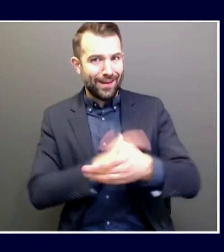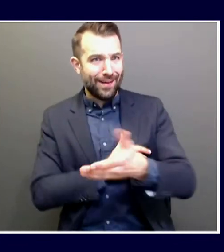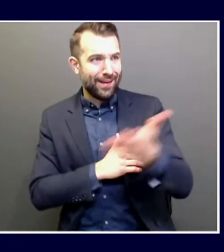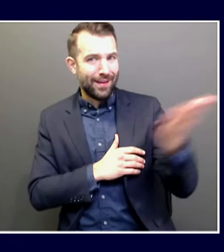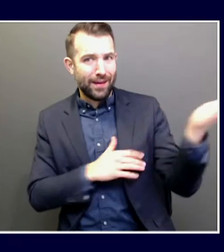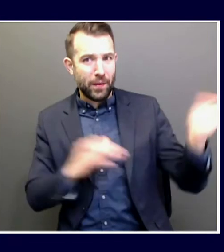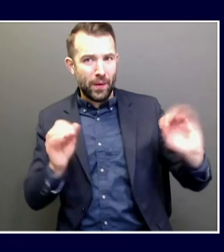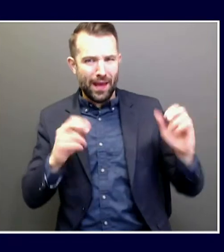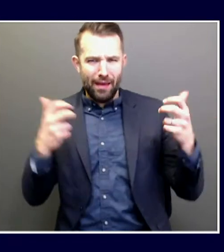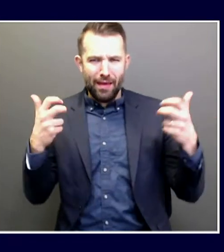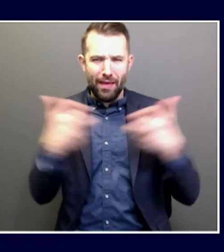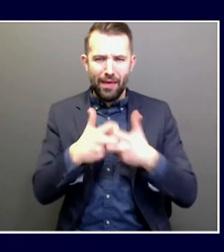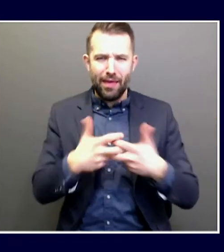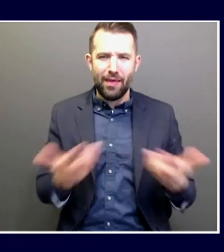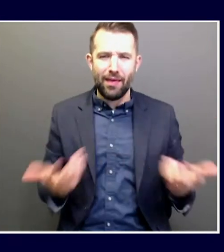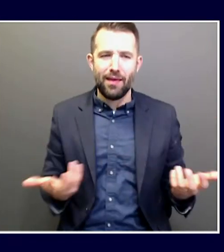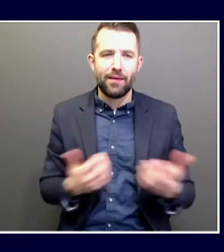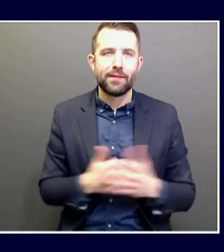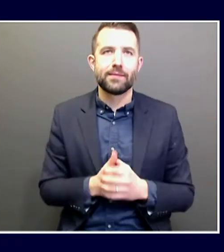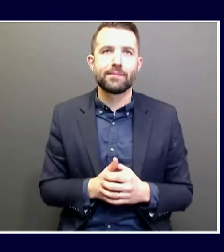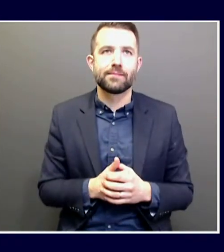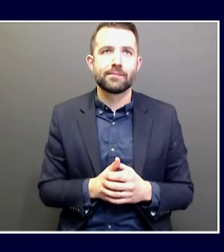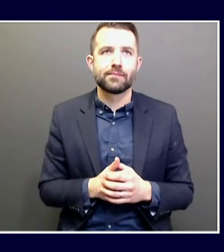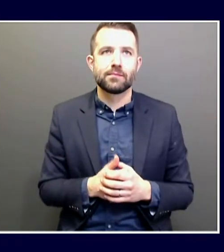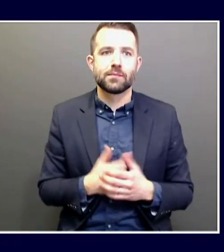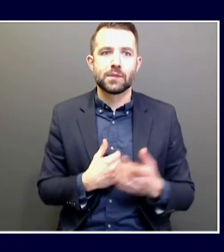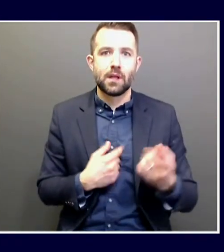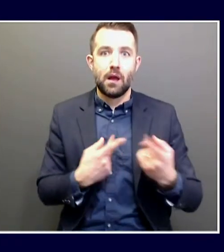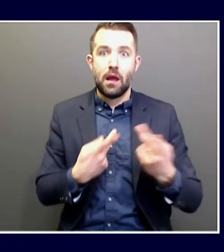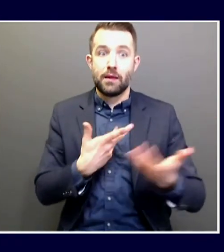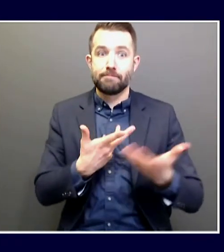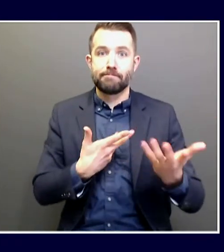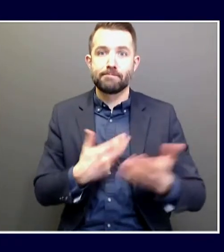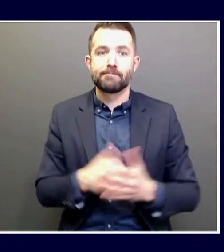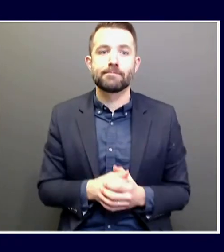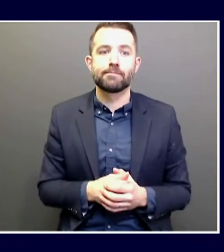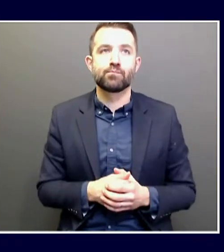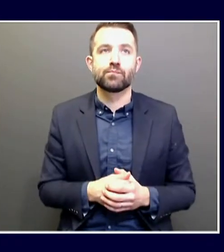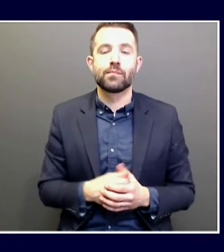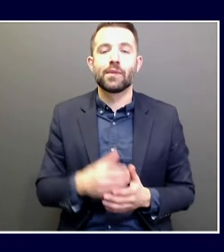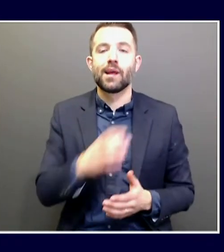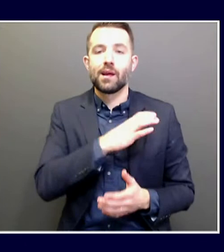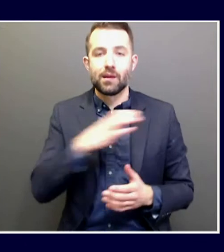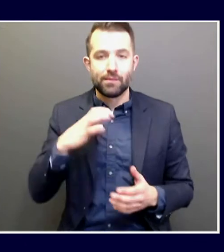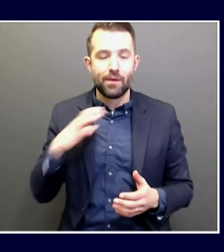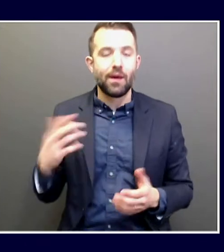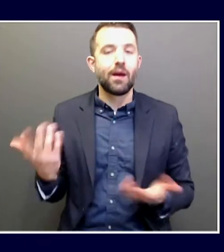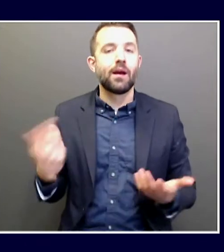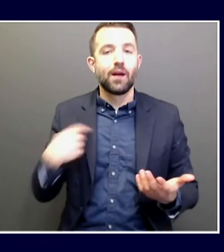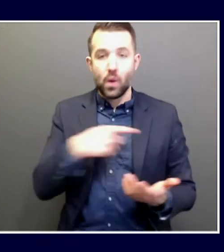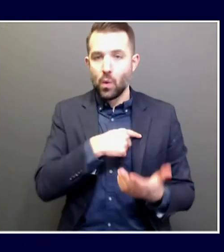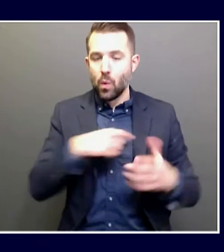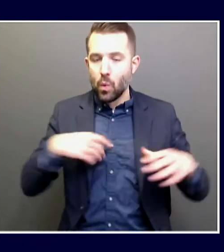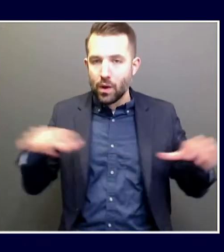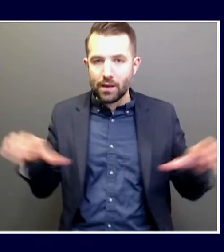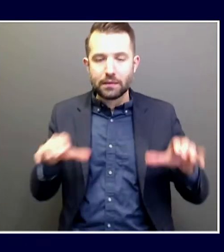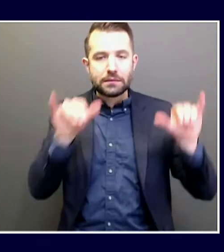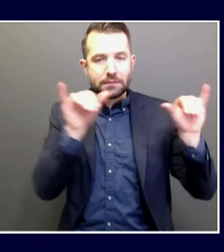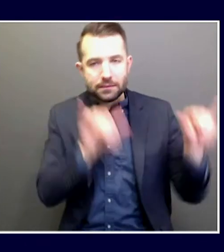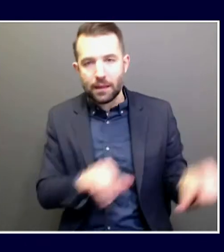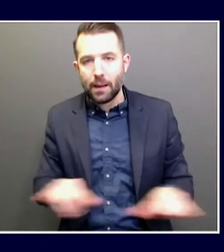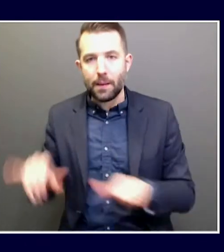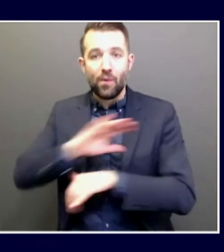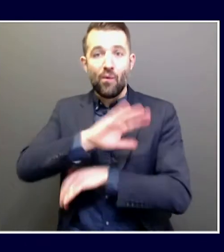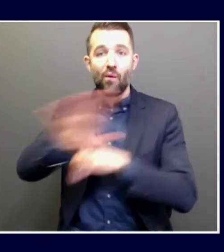Yep, I can. Go ahead, Commissioner. Yep. I would just say, we'll do what every other state's doing. We'll work with our federal partners. We'll